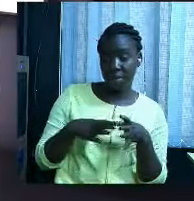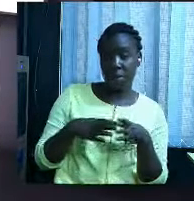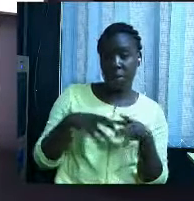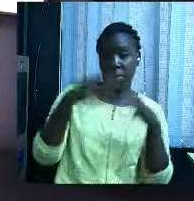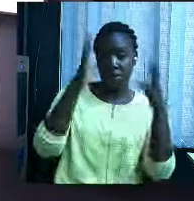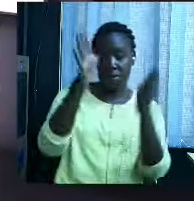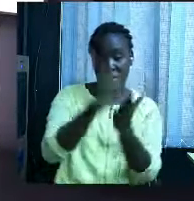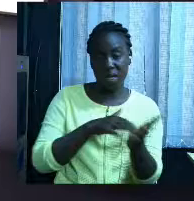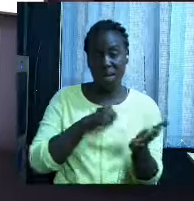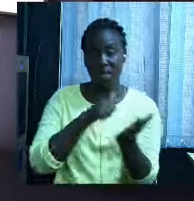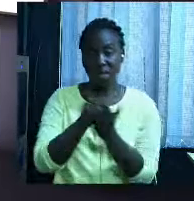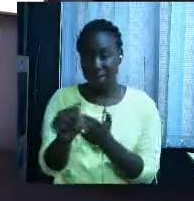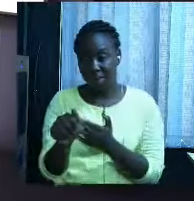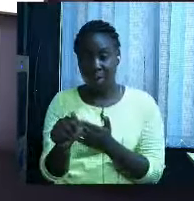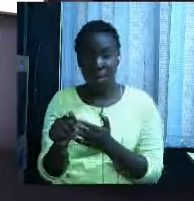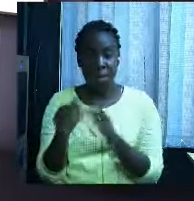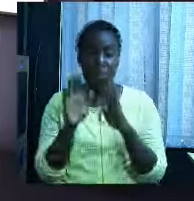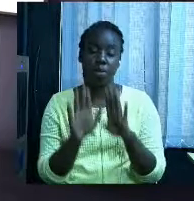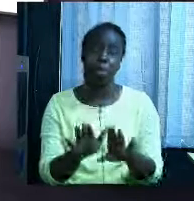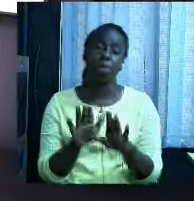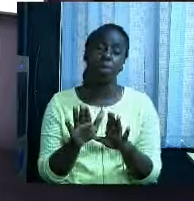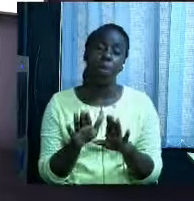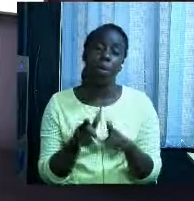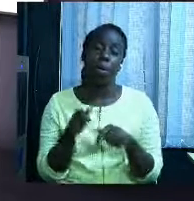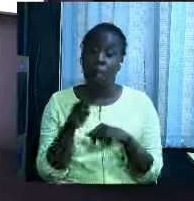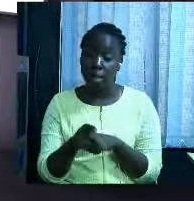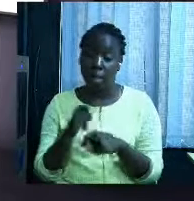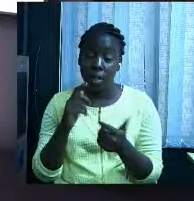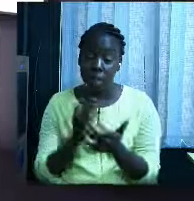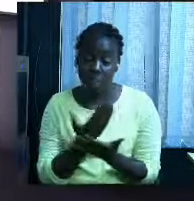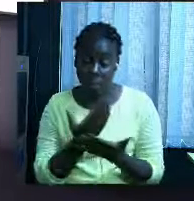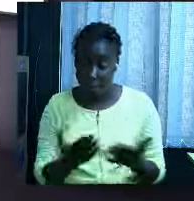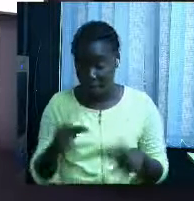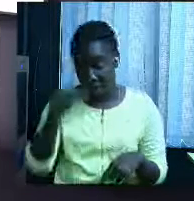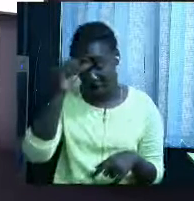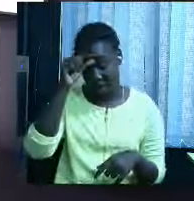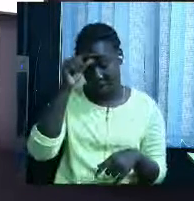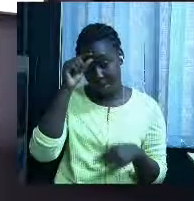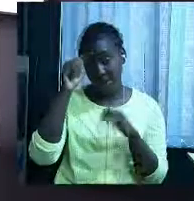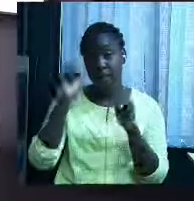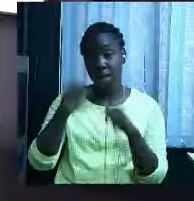motives. So these are some of the things which I think the government can do to ensure